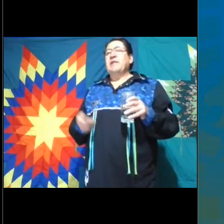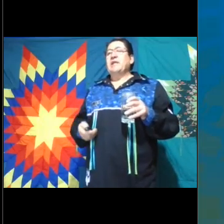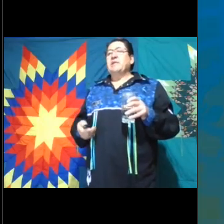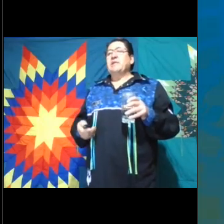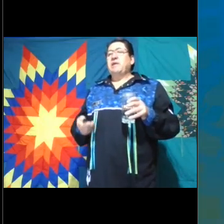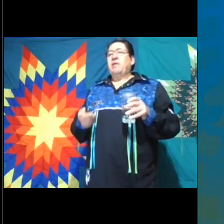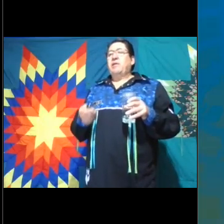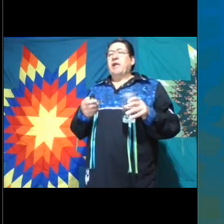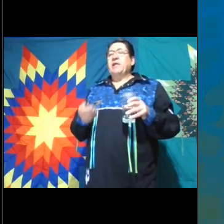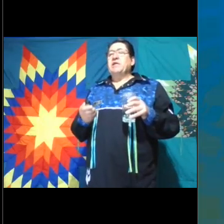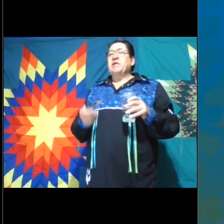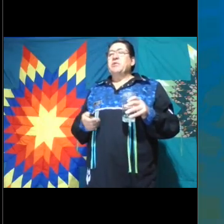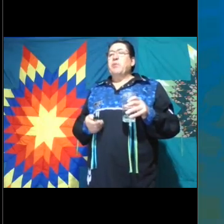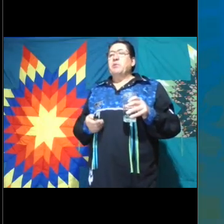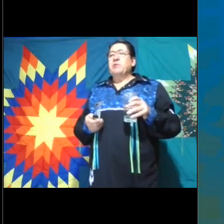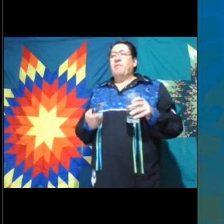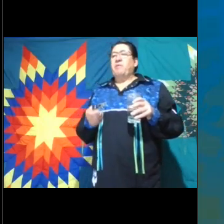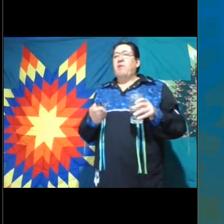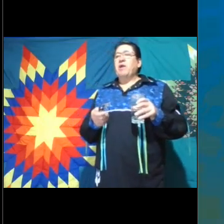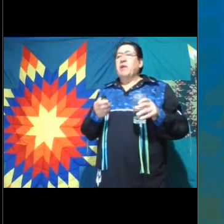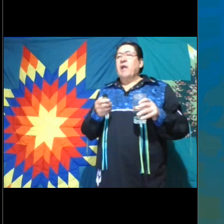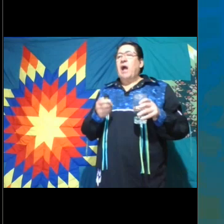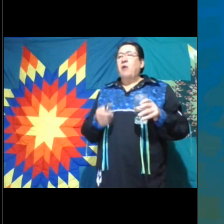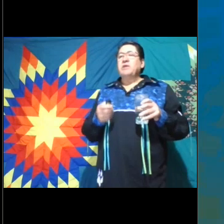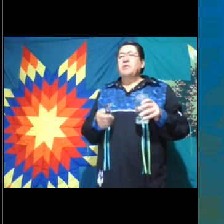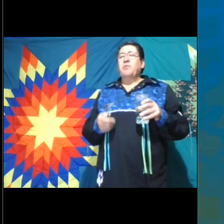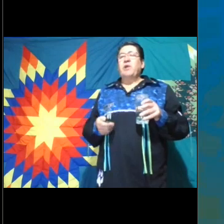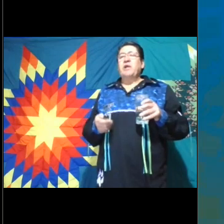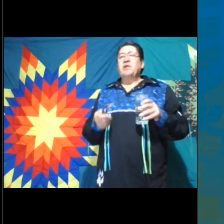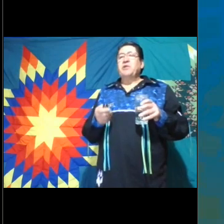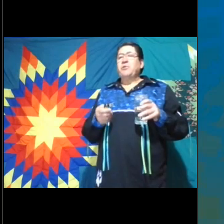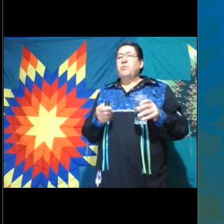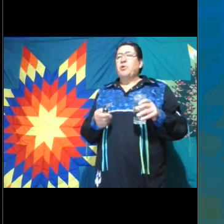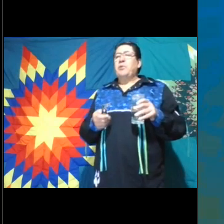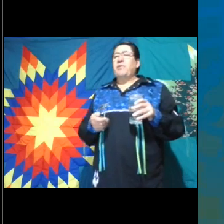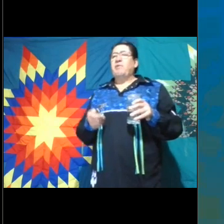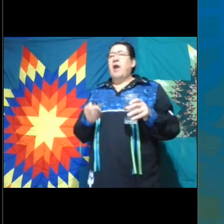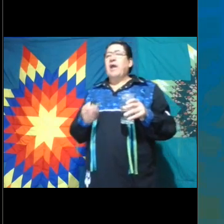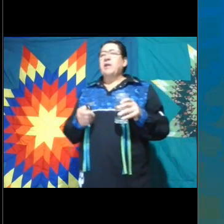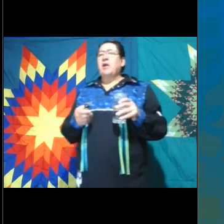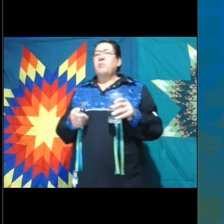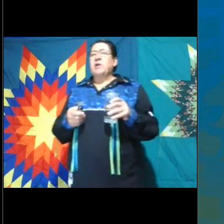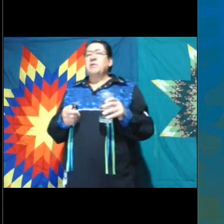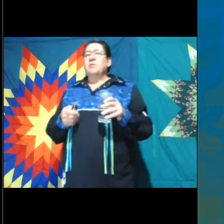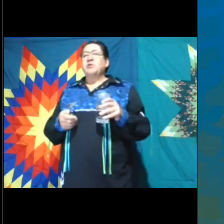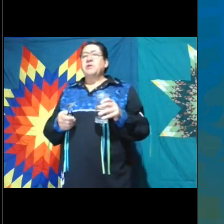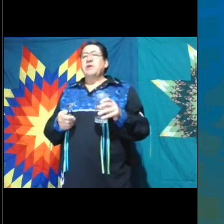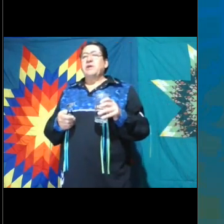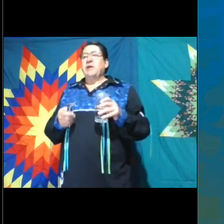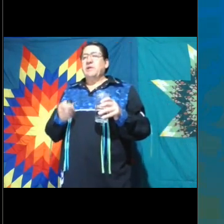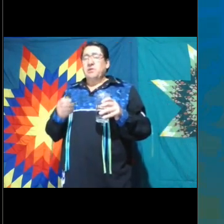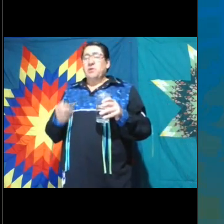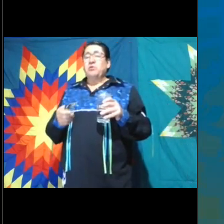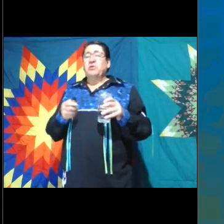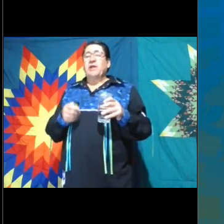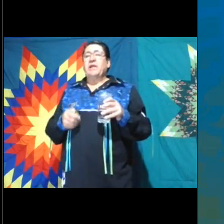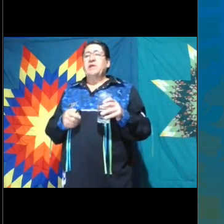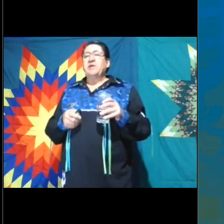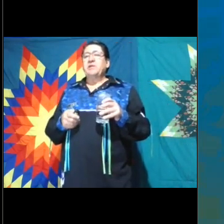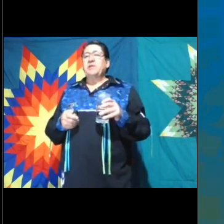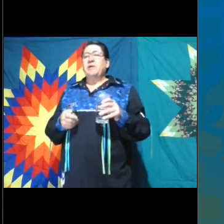clearly states that Indigenous peoples have the right without discrimination to improvement of their economic and